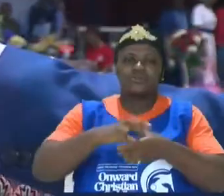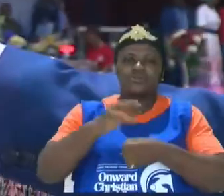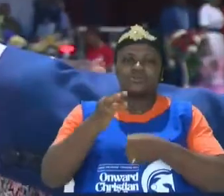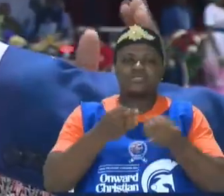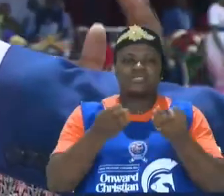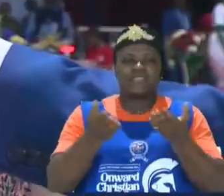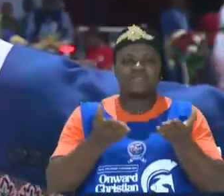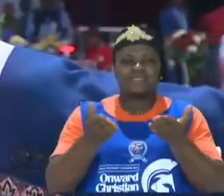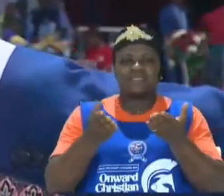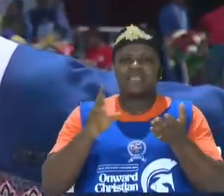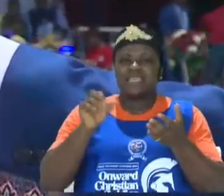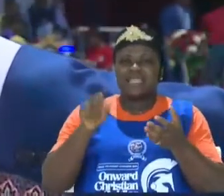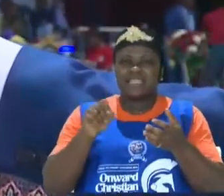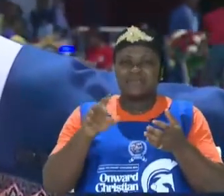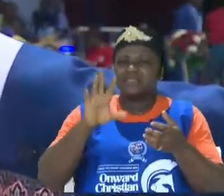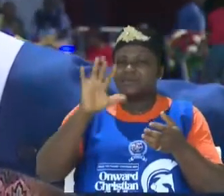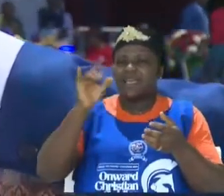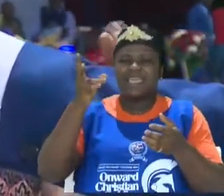11th, by